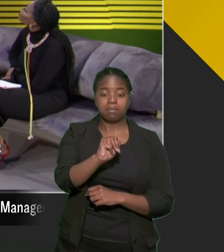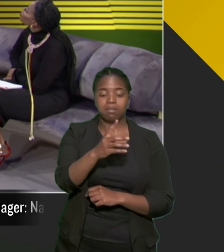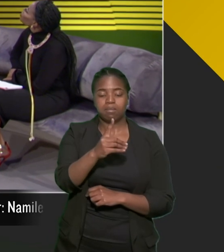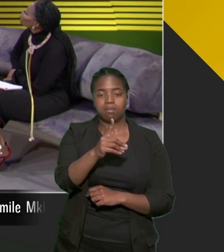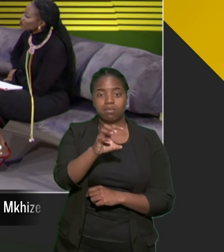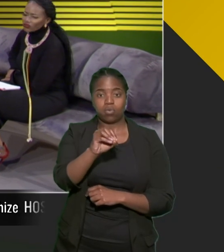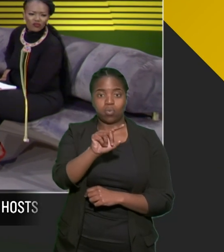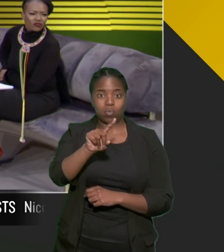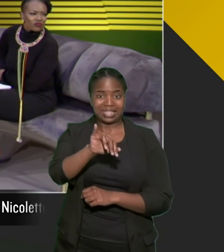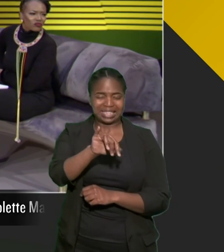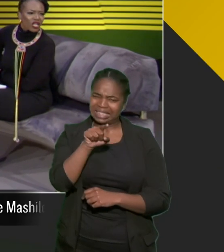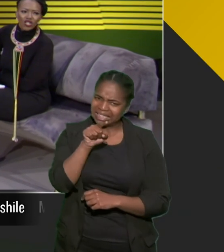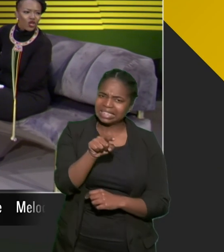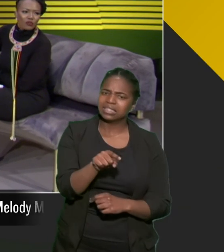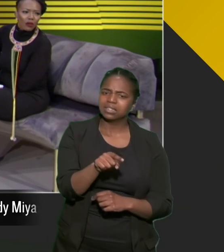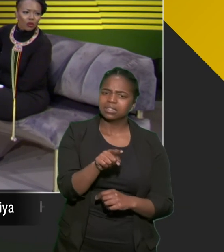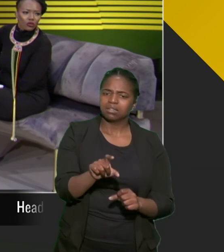is, I think those are quite,